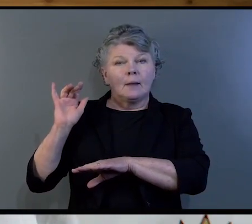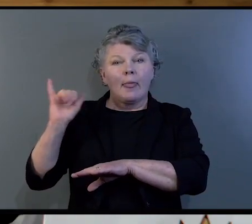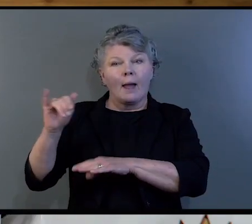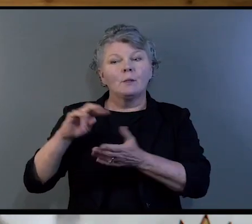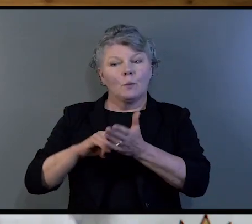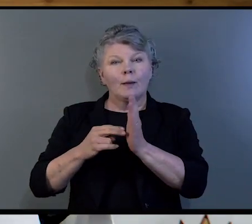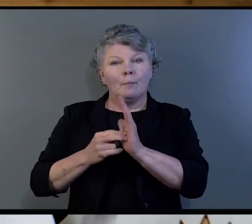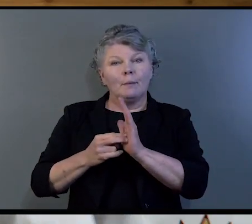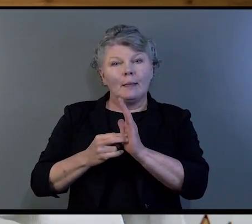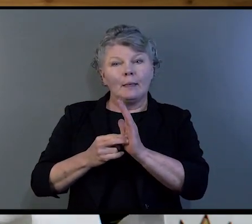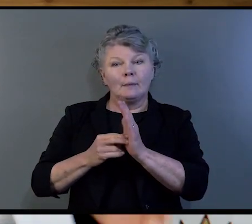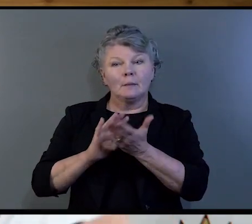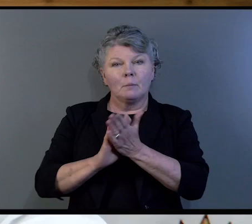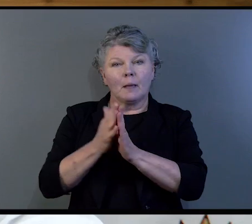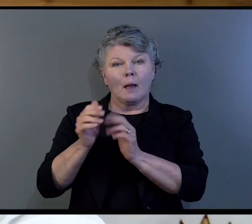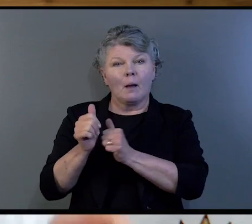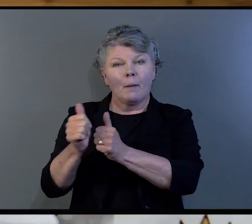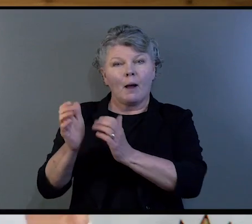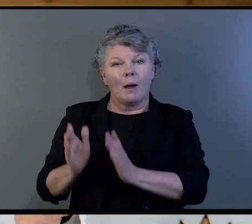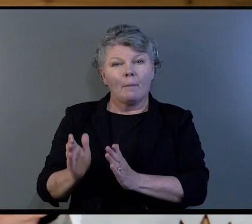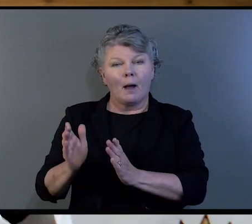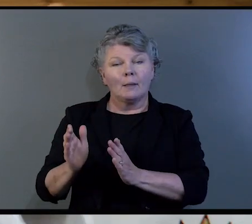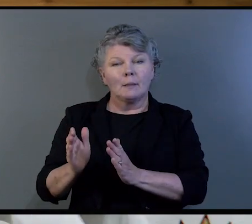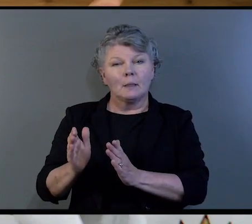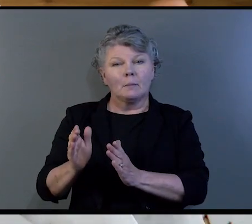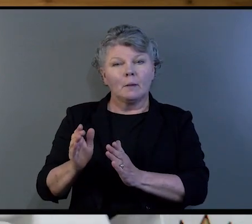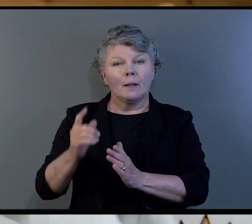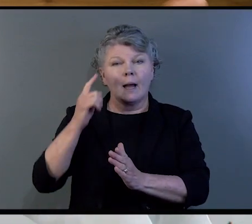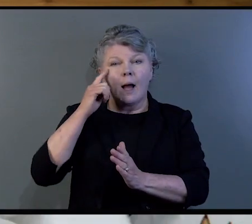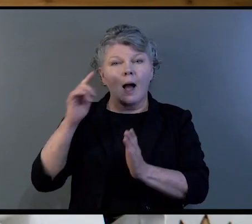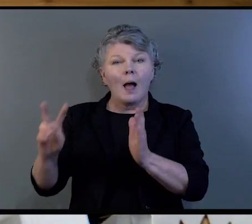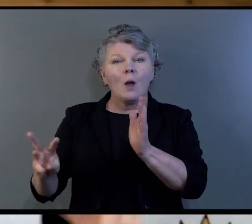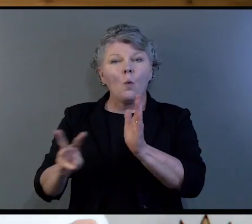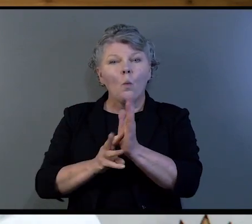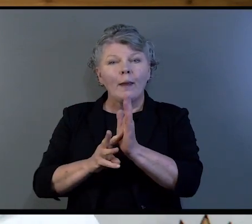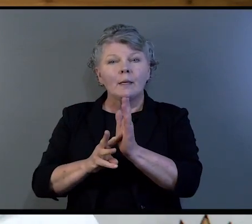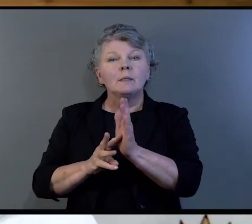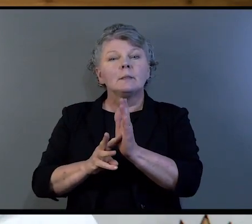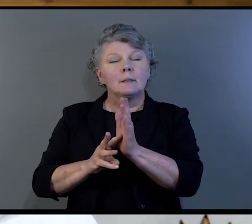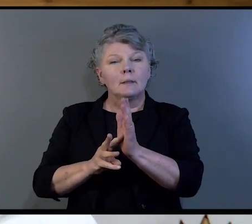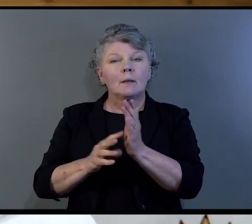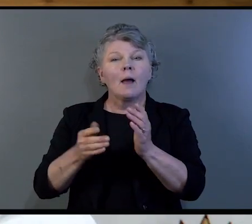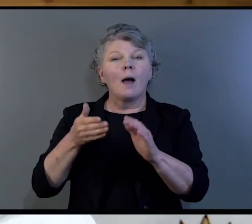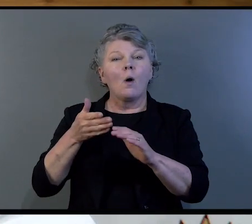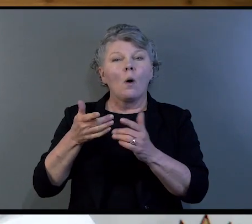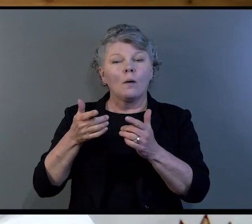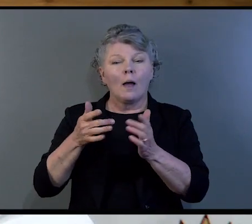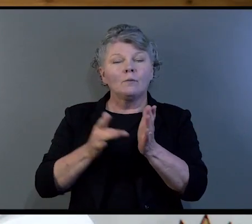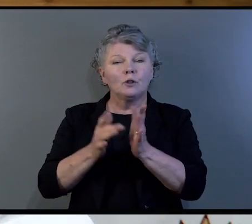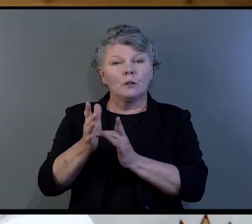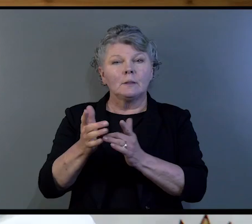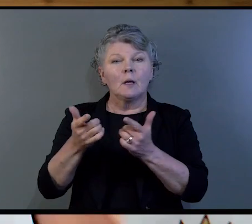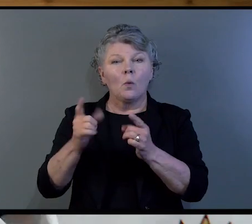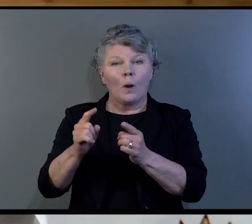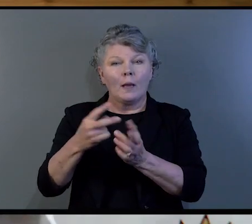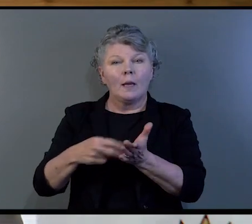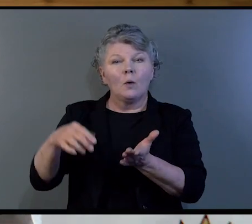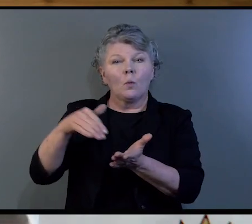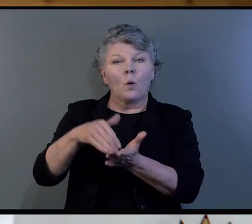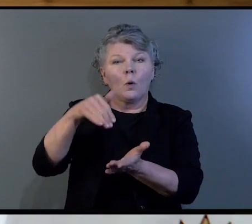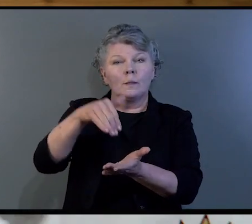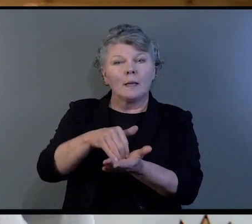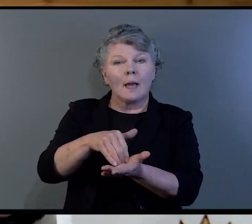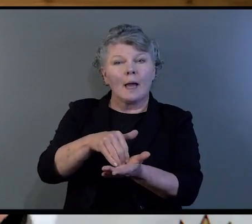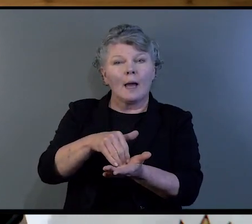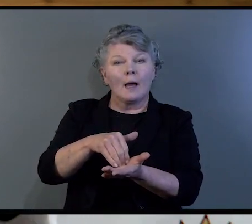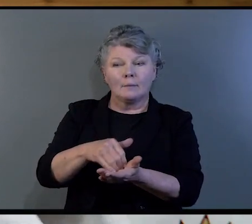That's what it means to be an apostle. It means to be an eyewitness of Jesus after he rose from the dead. It means to